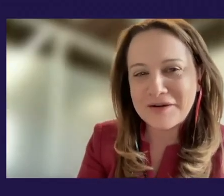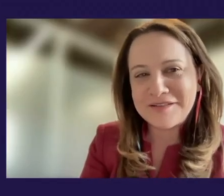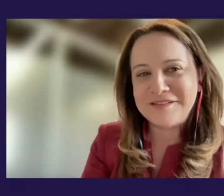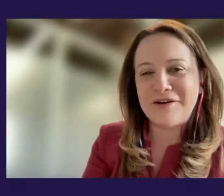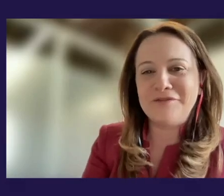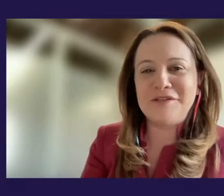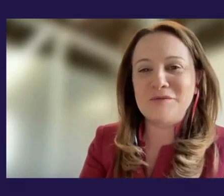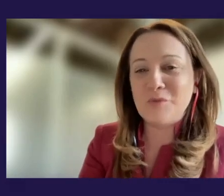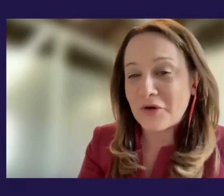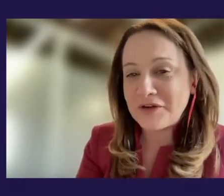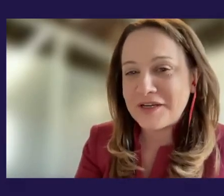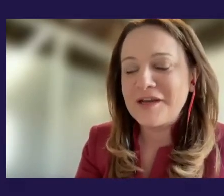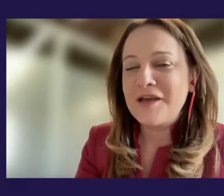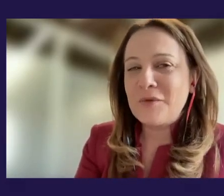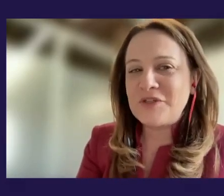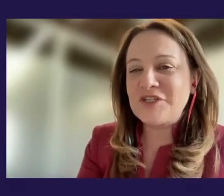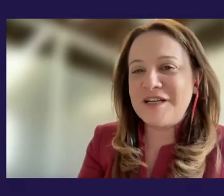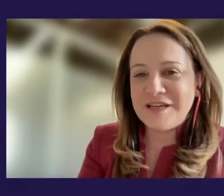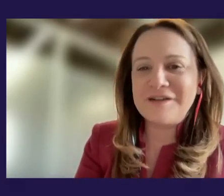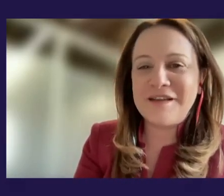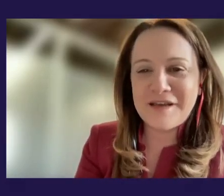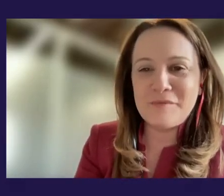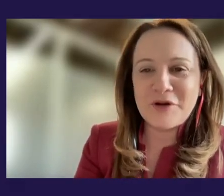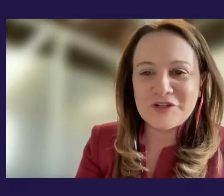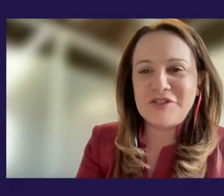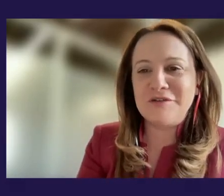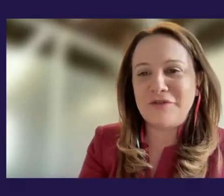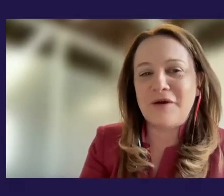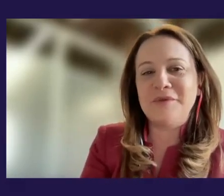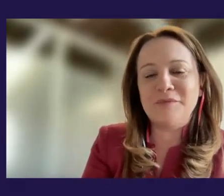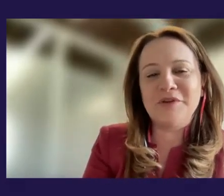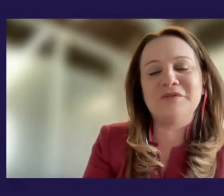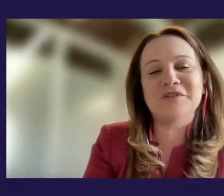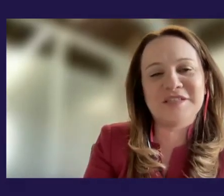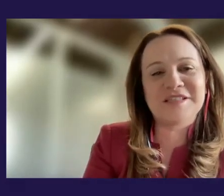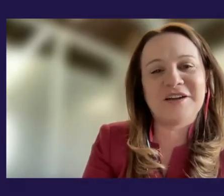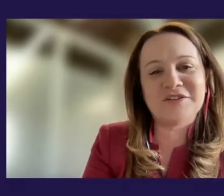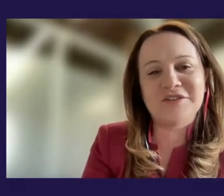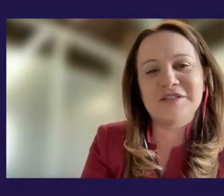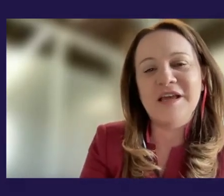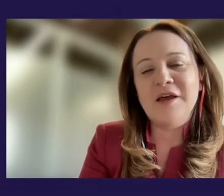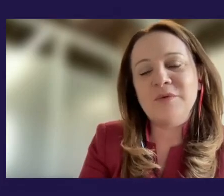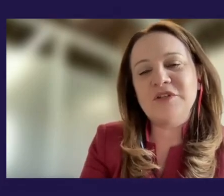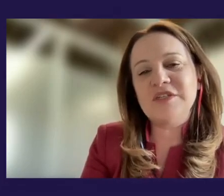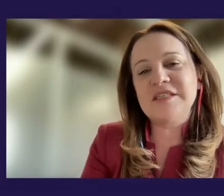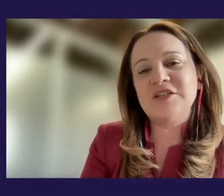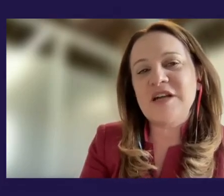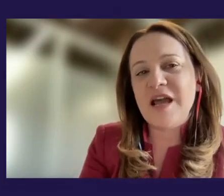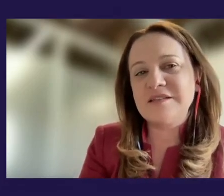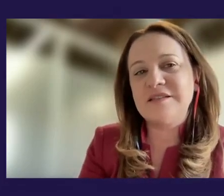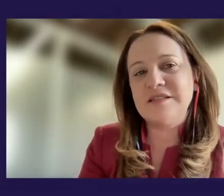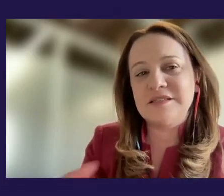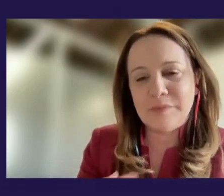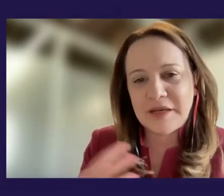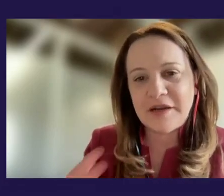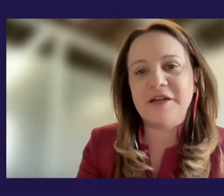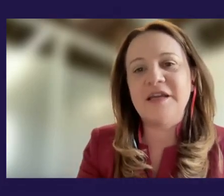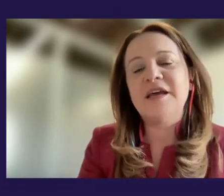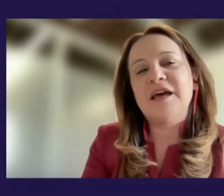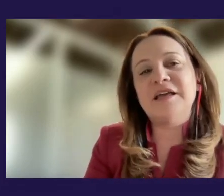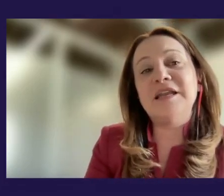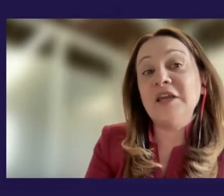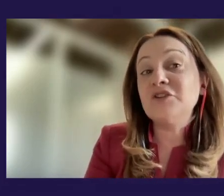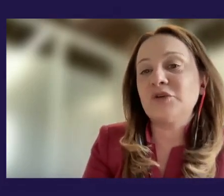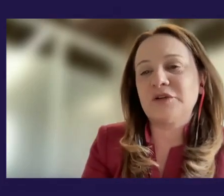interesting part of this work, which clearly emerged from the previous discussions, which is the